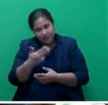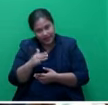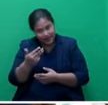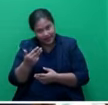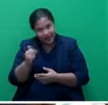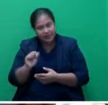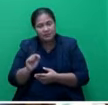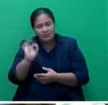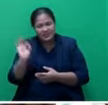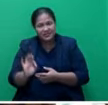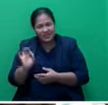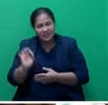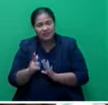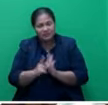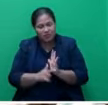here. There's about